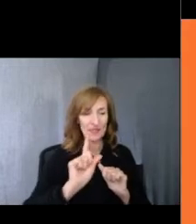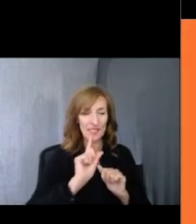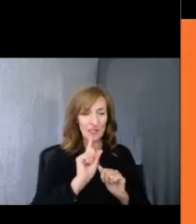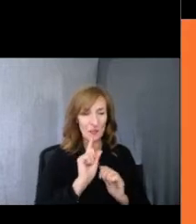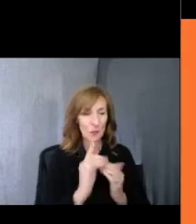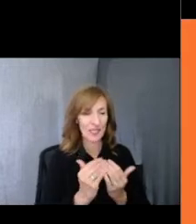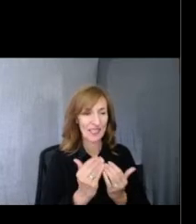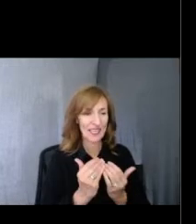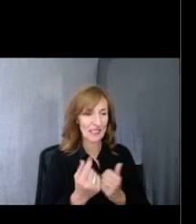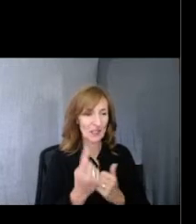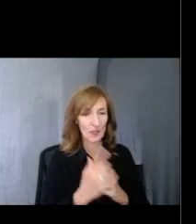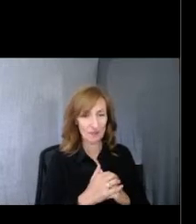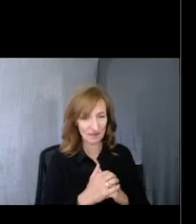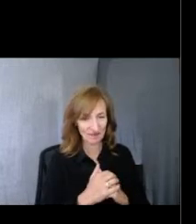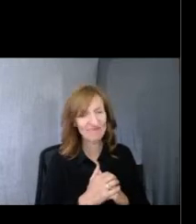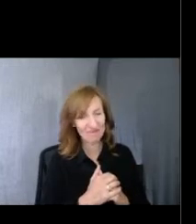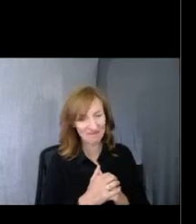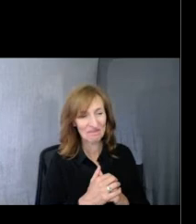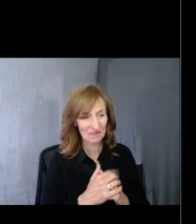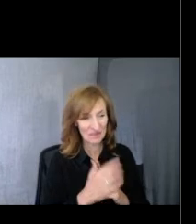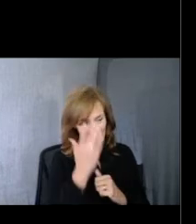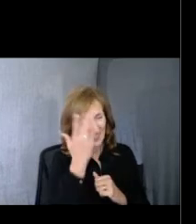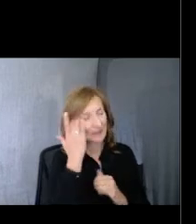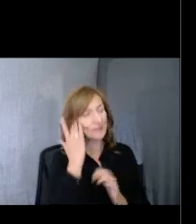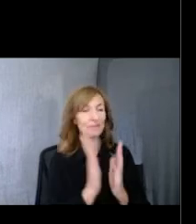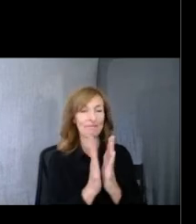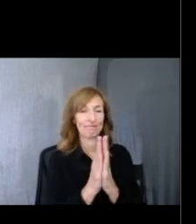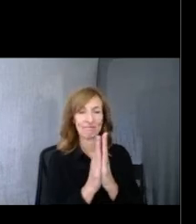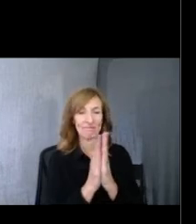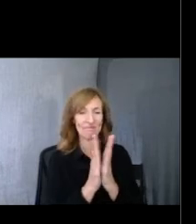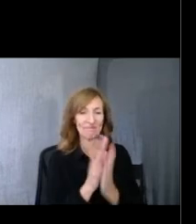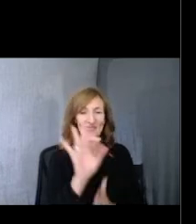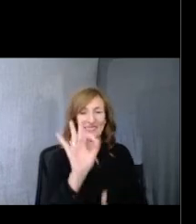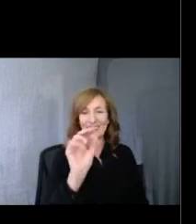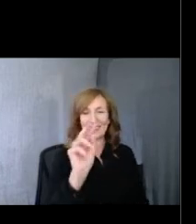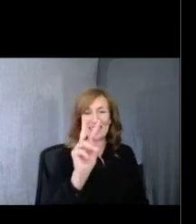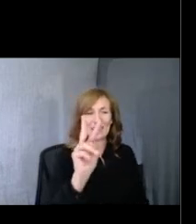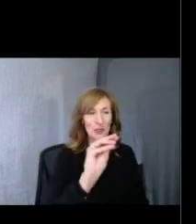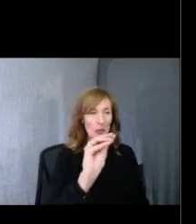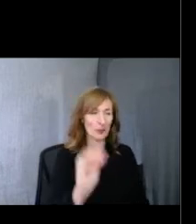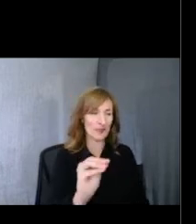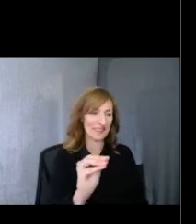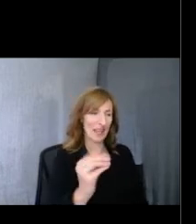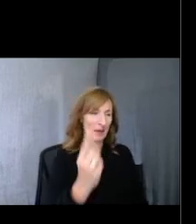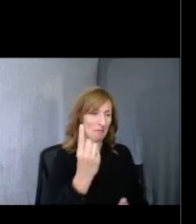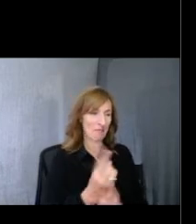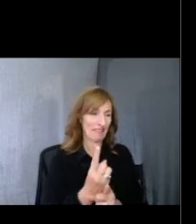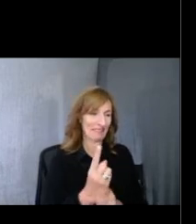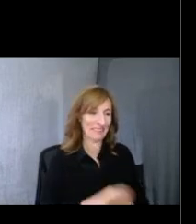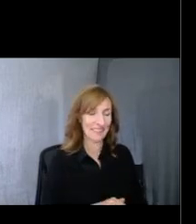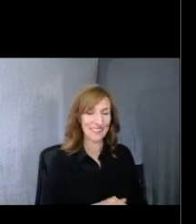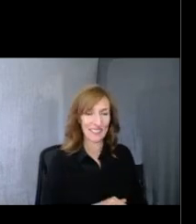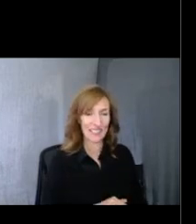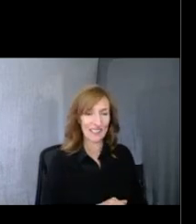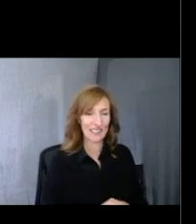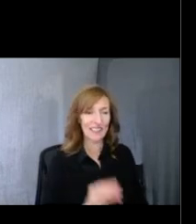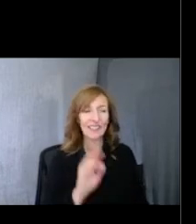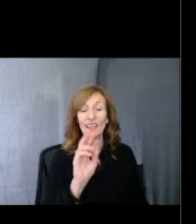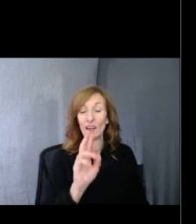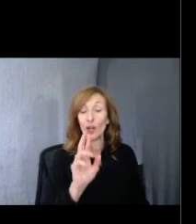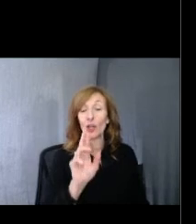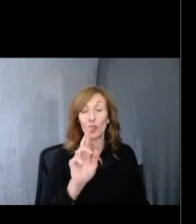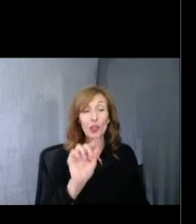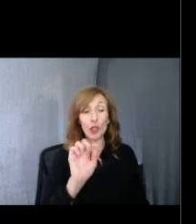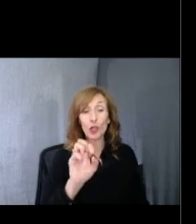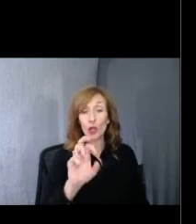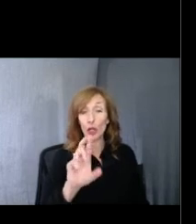off with a little bit easier question. Very good. 92% of you answered correctly. It is the ureter that goes from the kidney